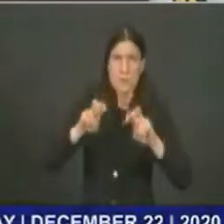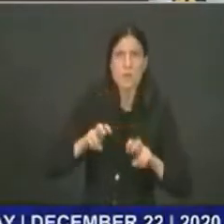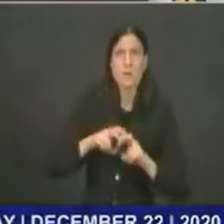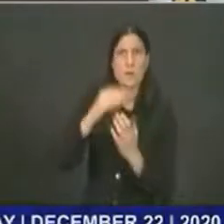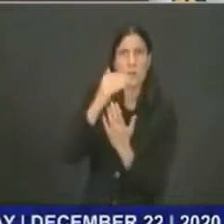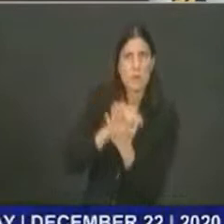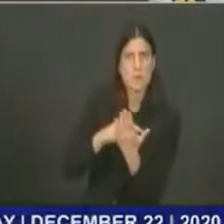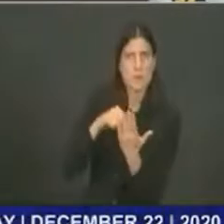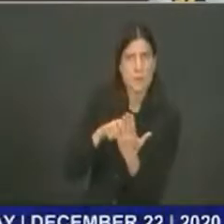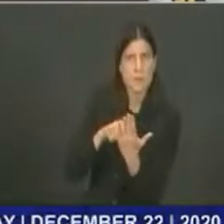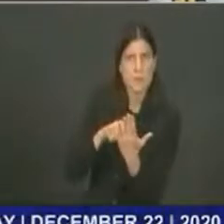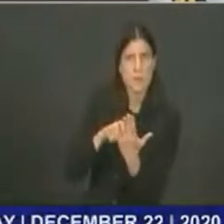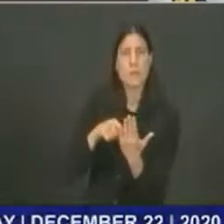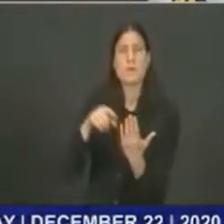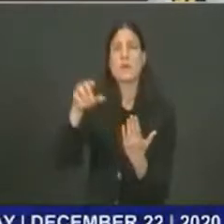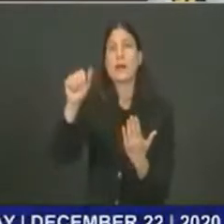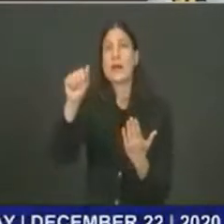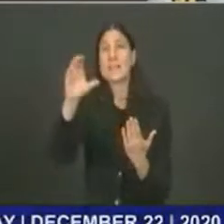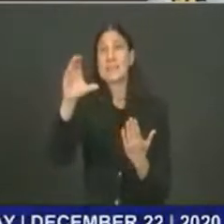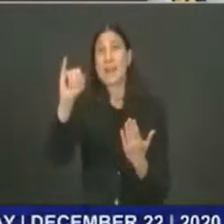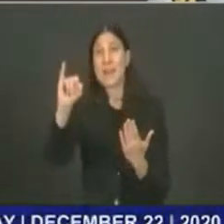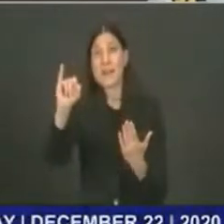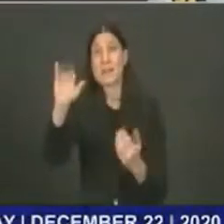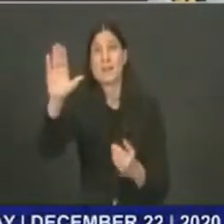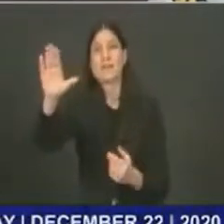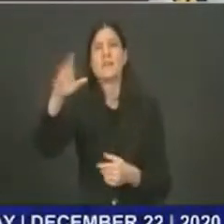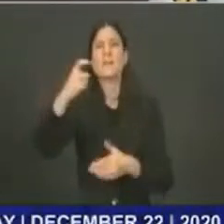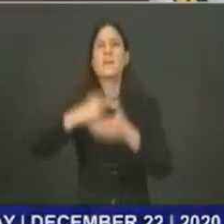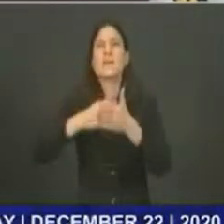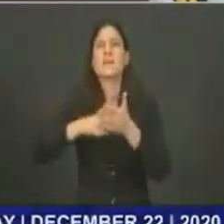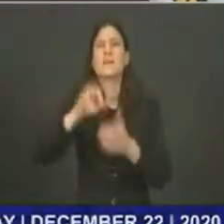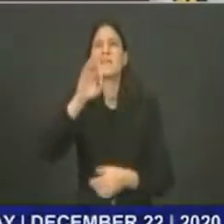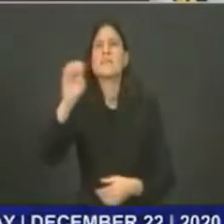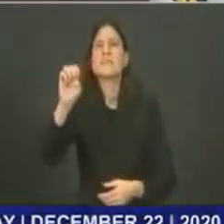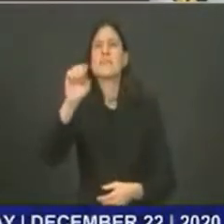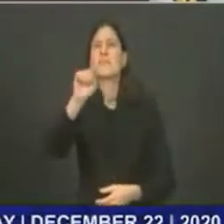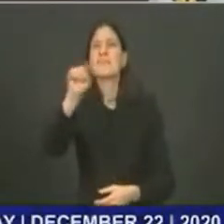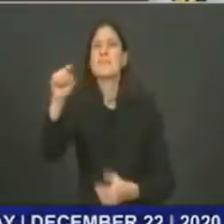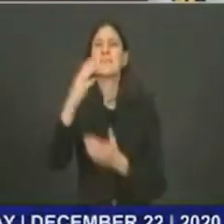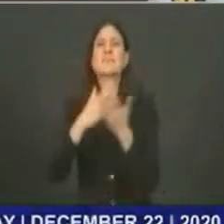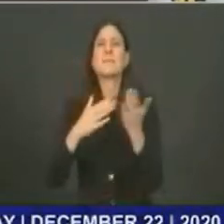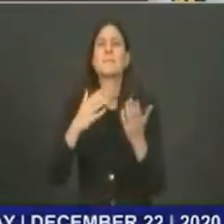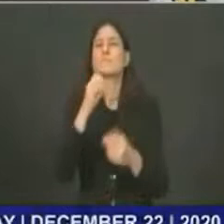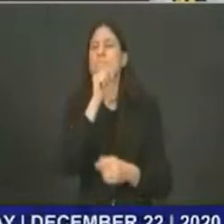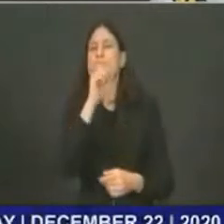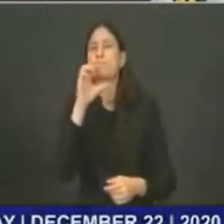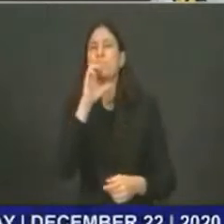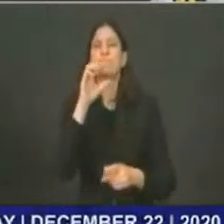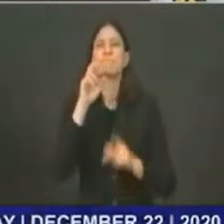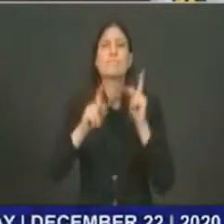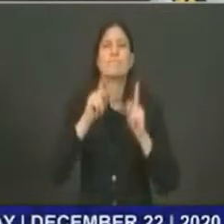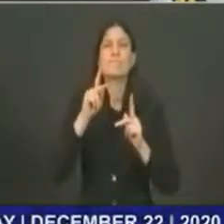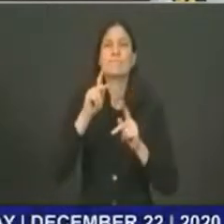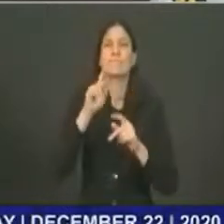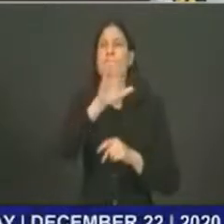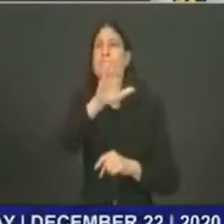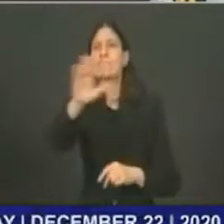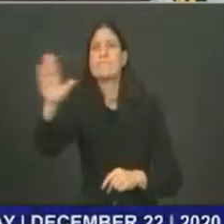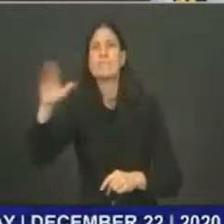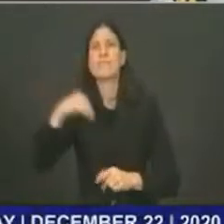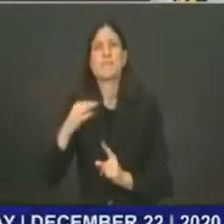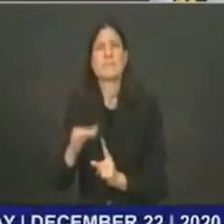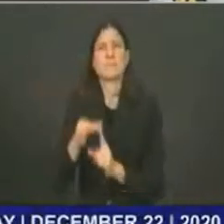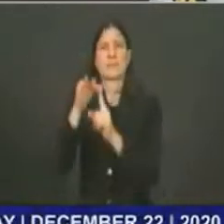timing with ours? Because we do have seniors of any age early on in the